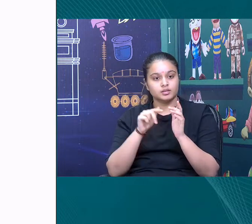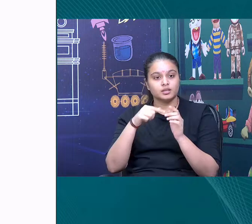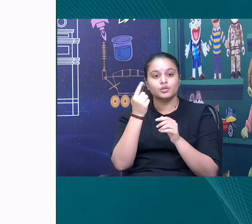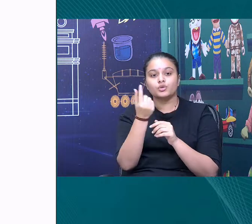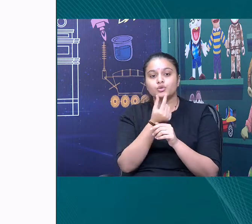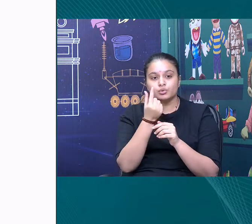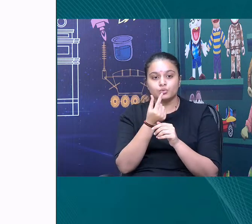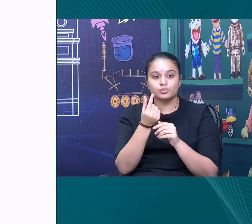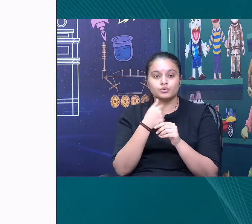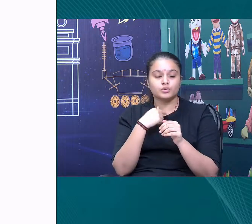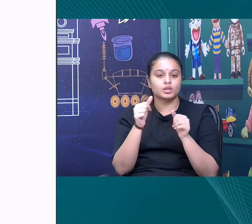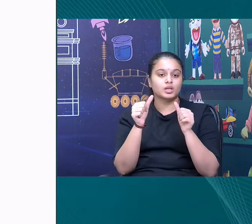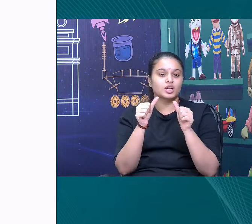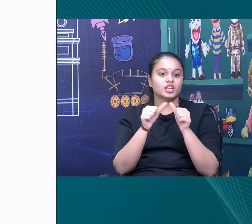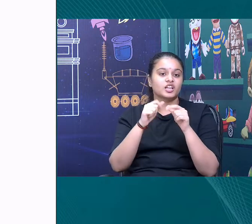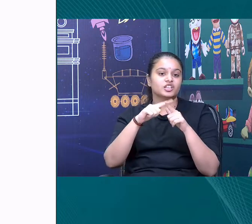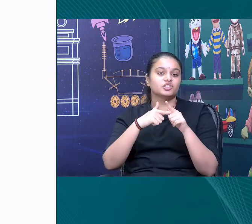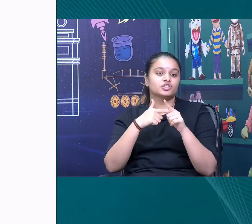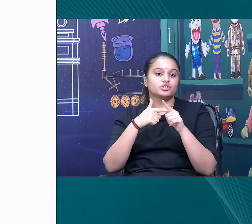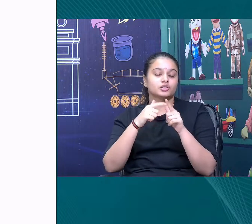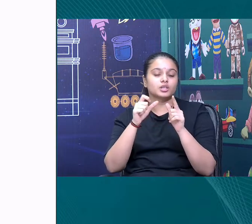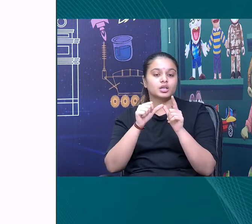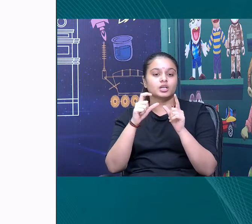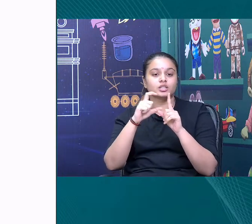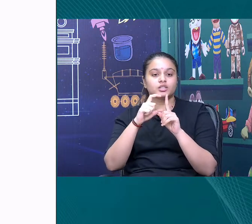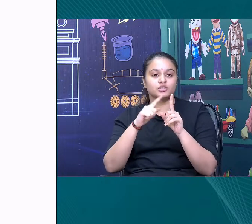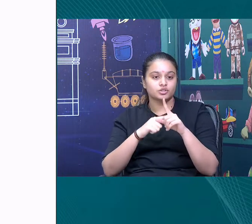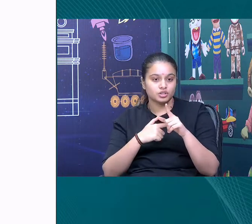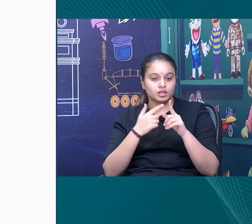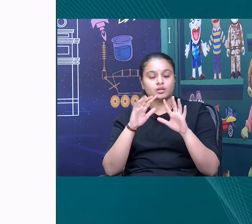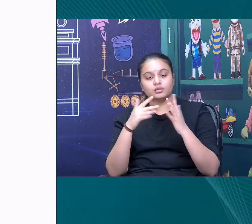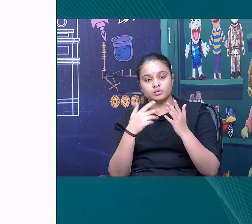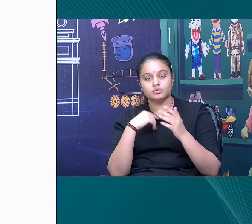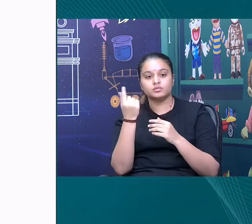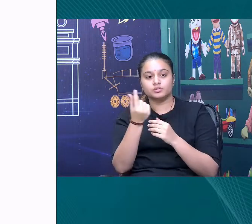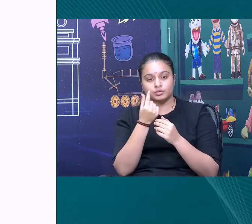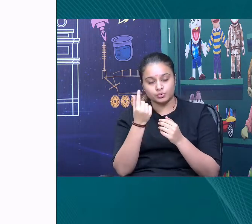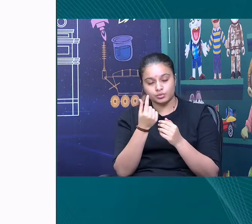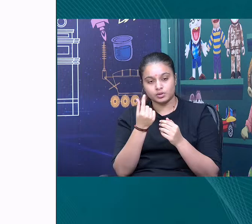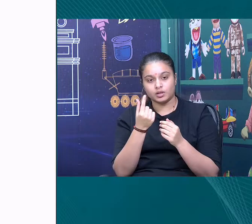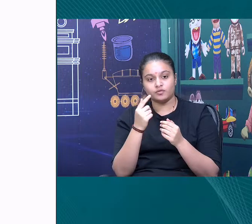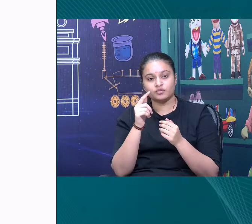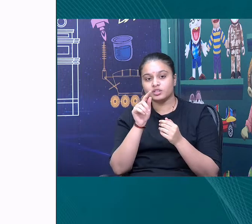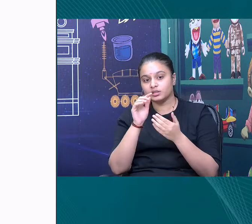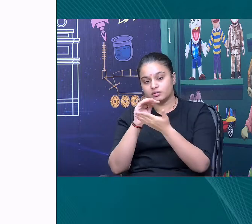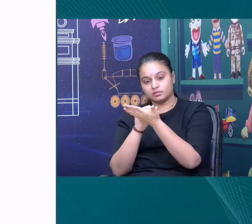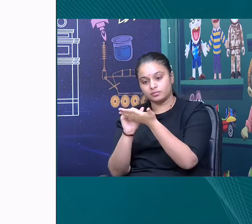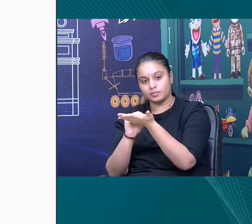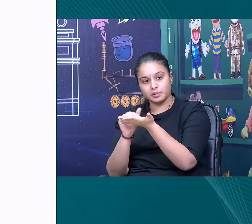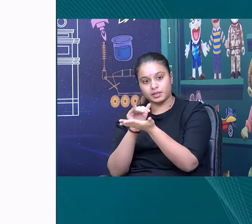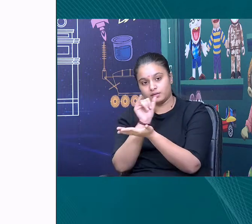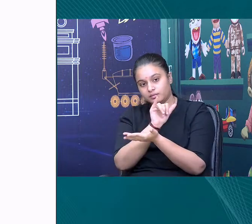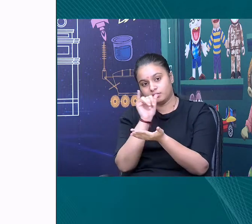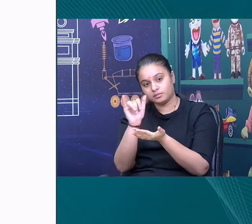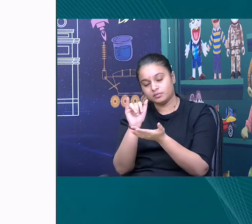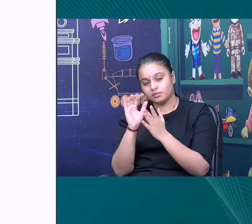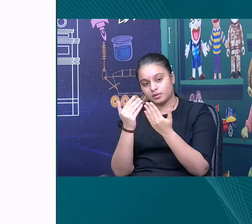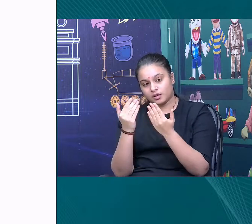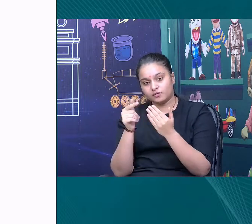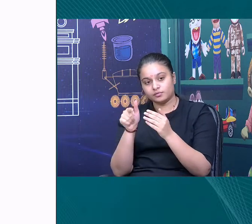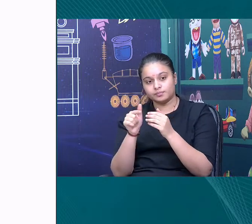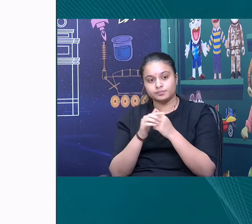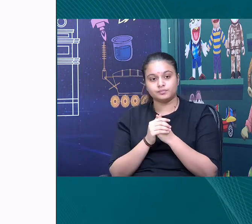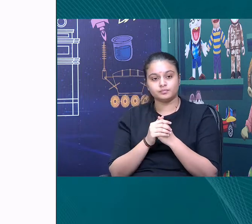used as adjectives in the chapter. Inflection has been used literally. Buoyant